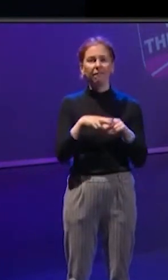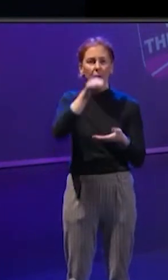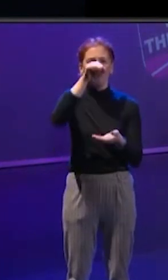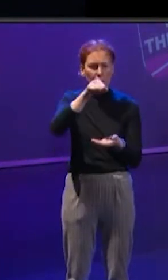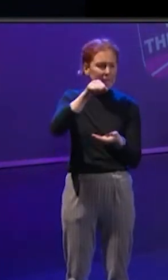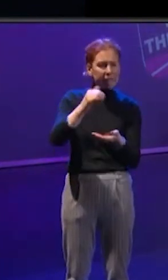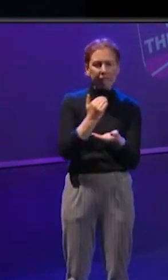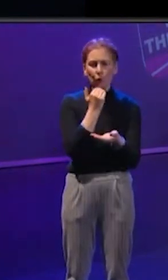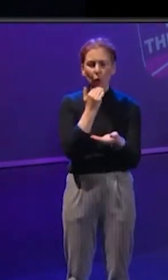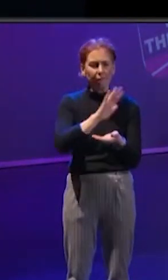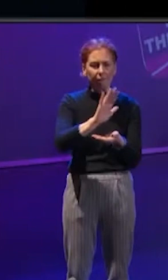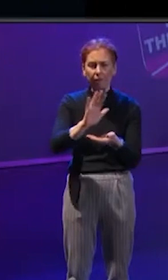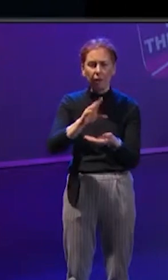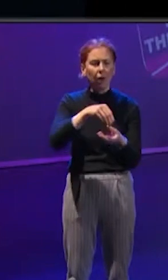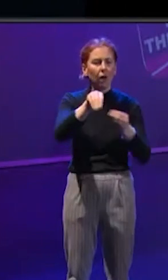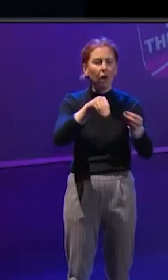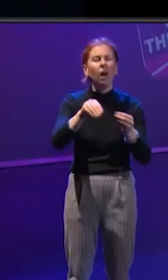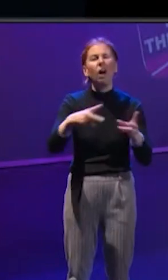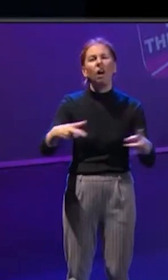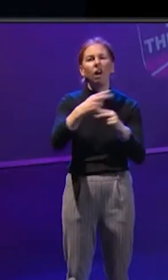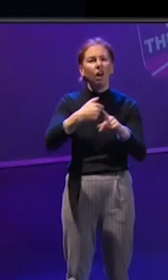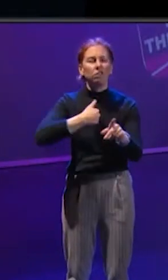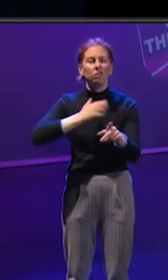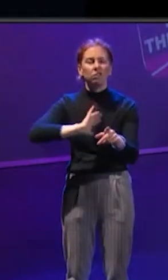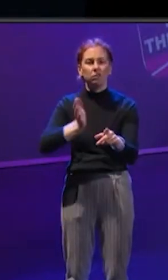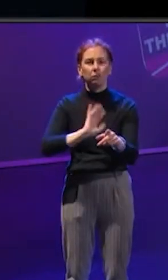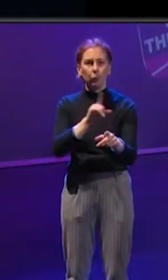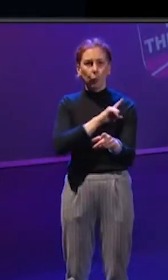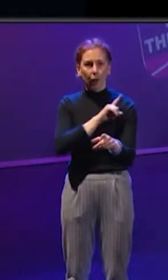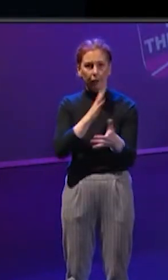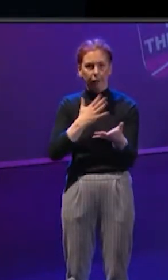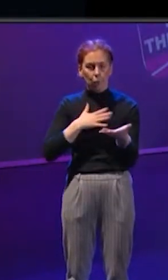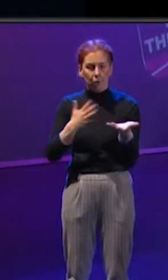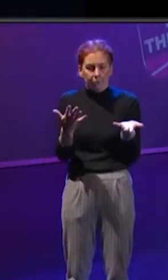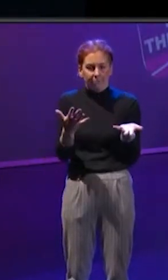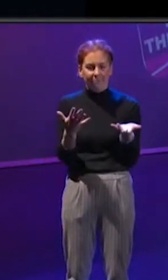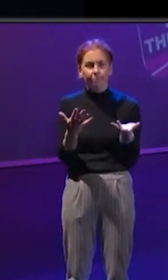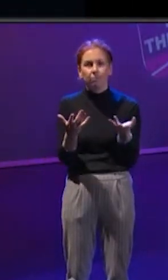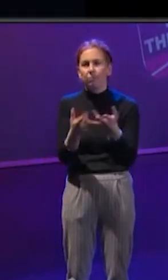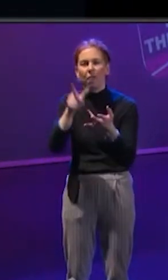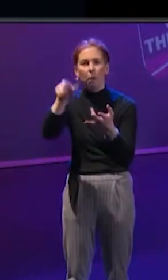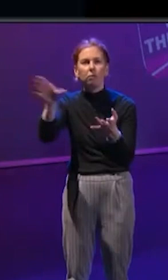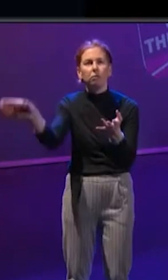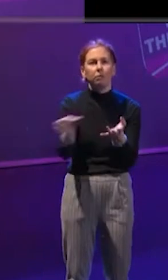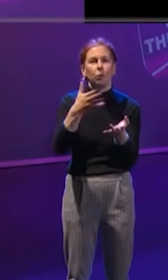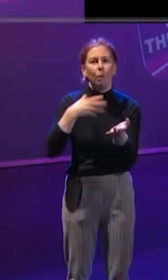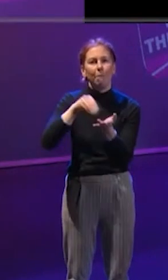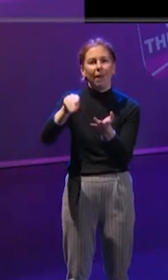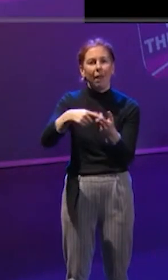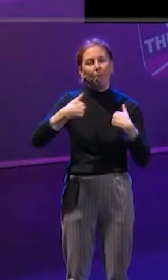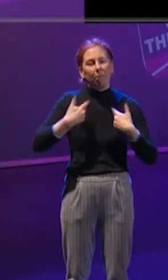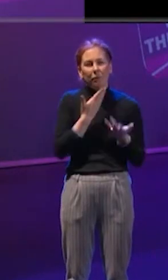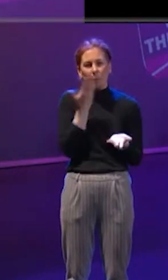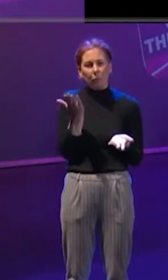budget at the first inkling just because you then want to kind of have an extra cast member or something like that.